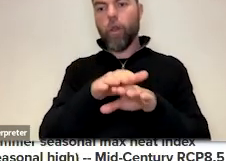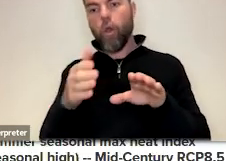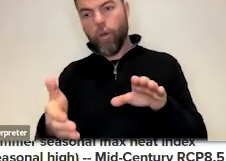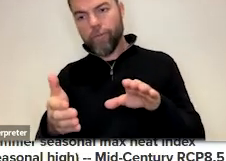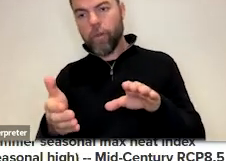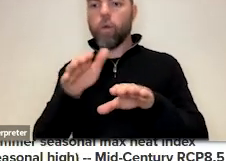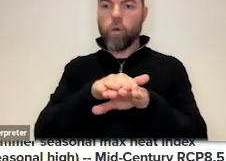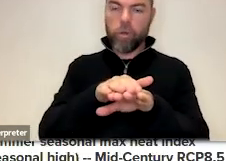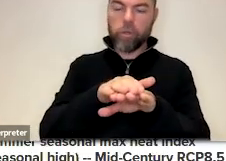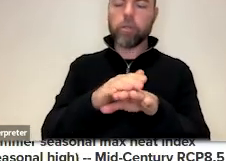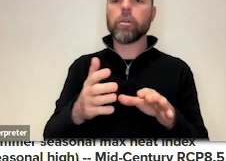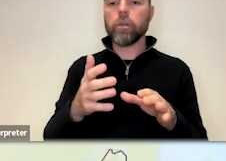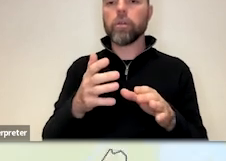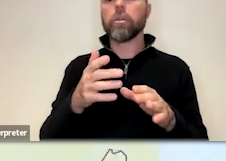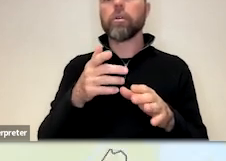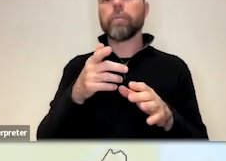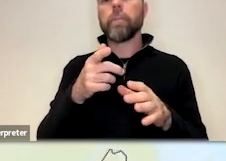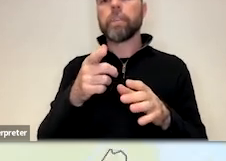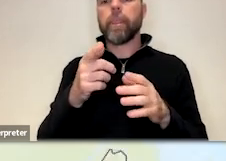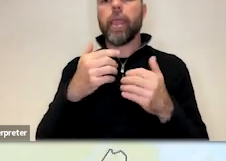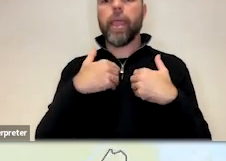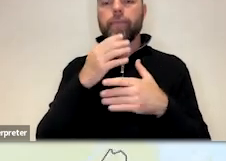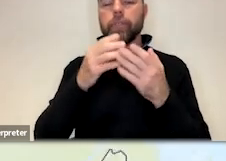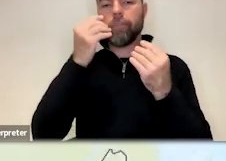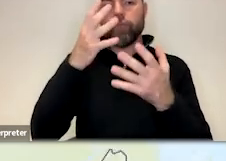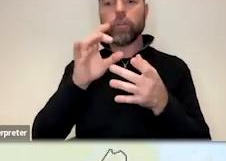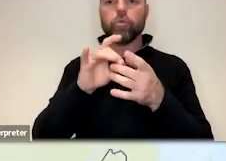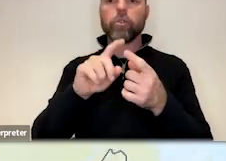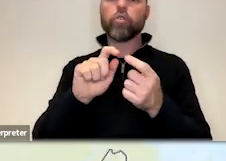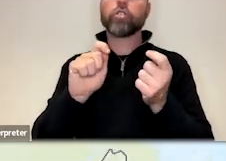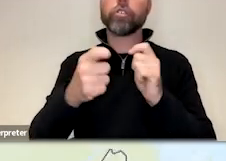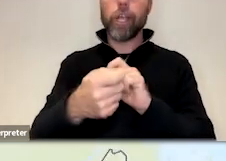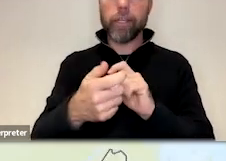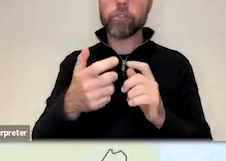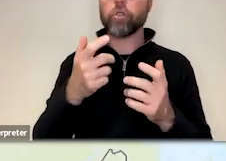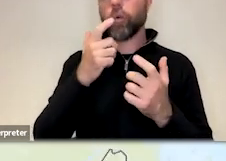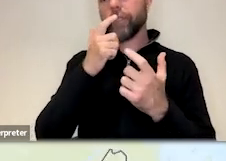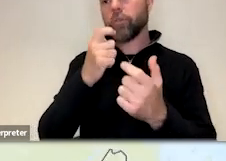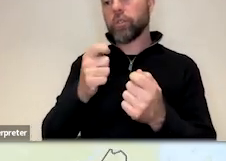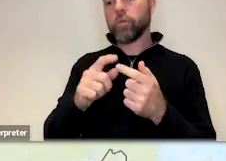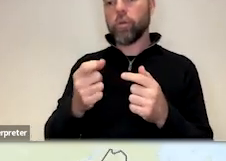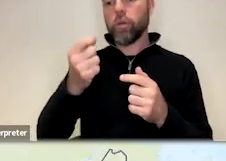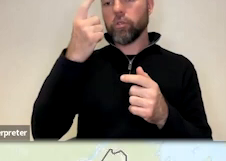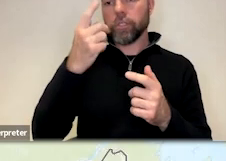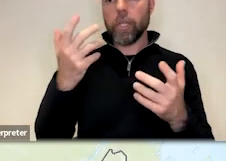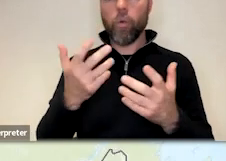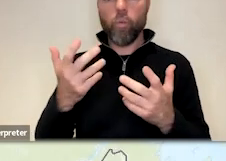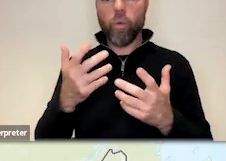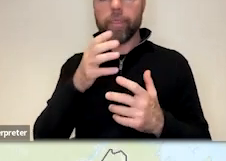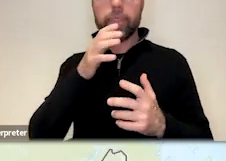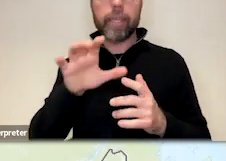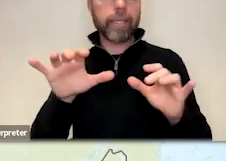on. But we also have some information on change. So it's interesting, right, to understand what the